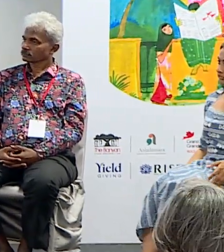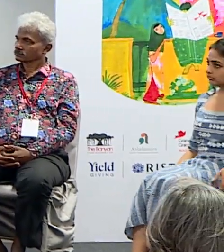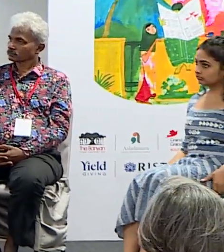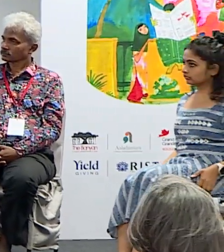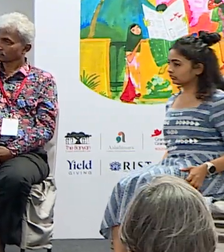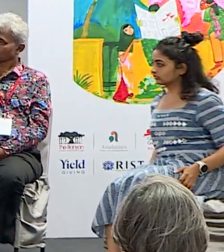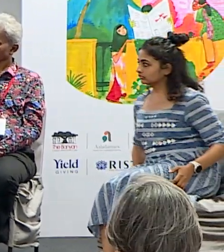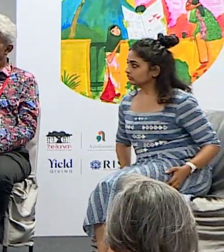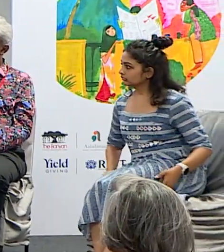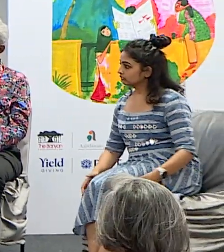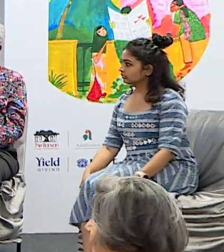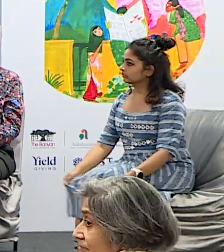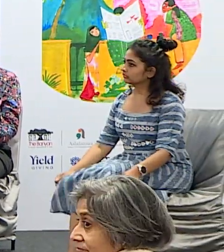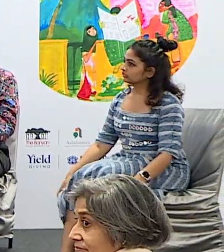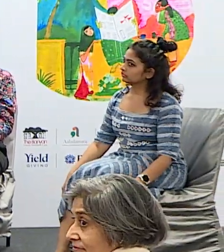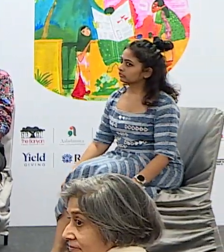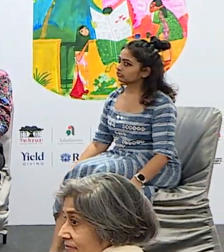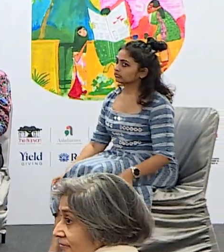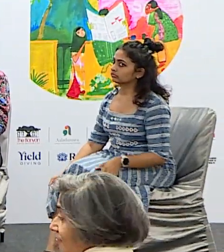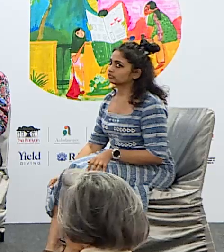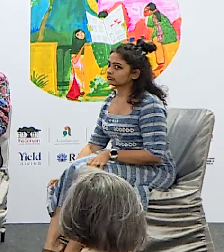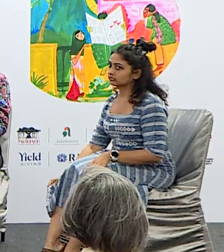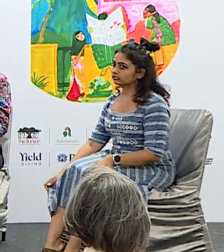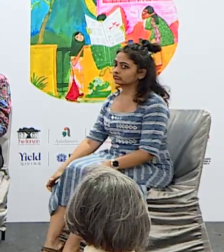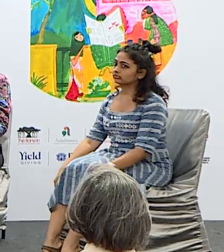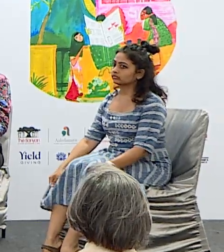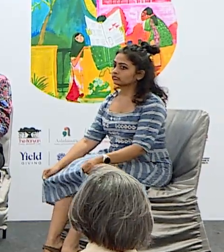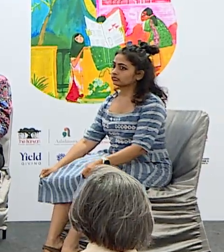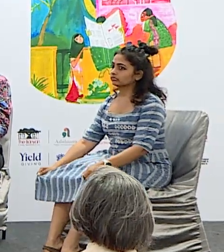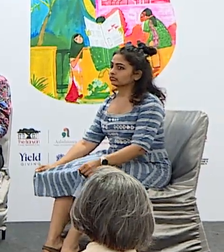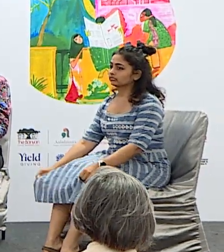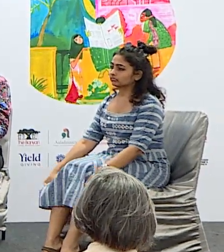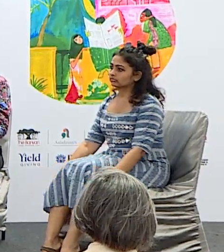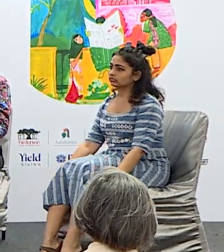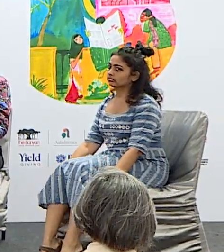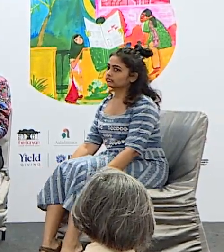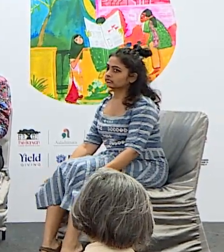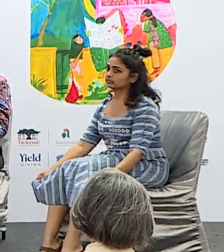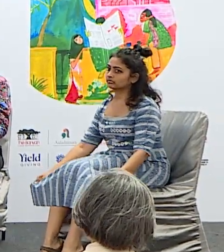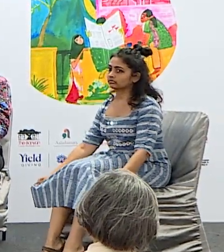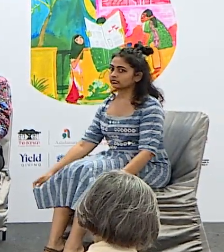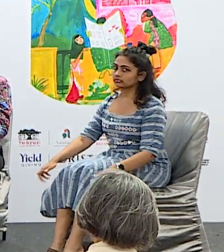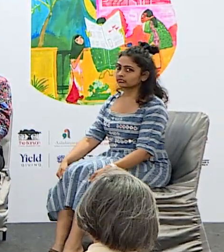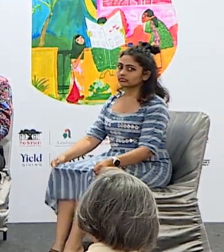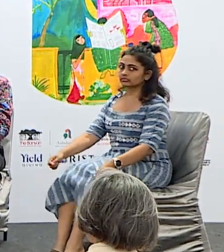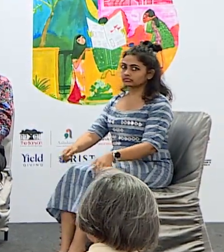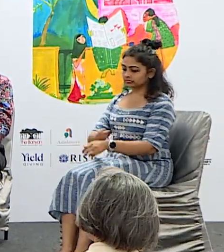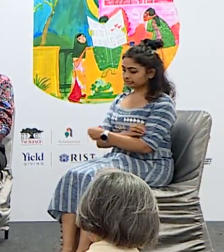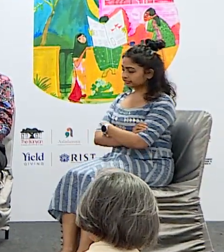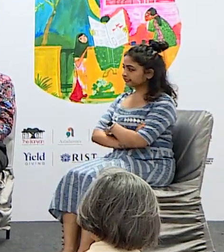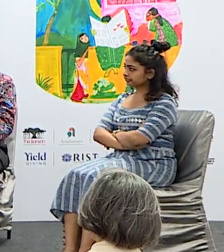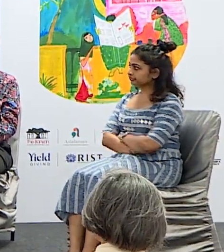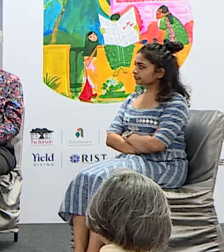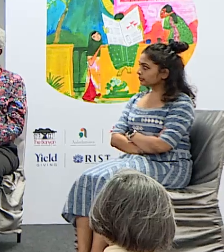23 people, all different. I mean, there are professors, teachers, professional, peer workers. So